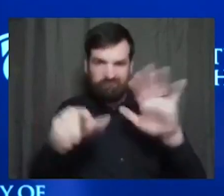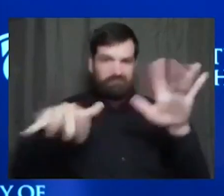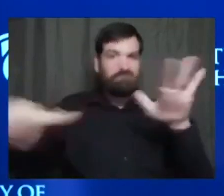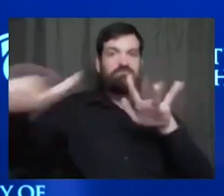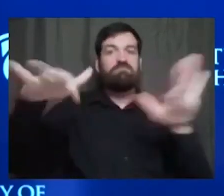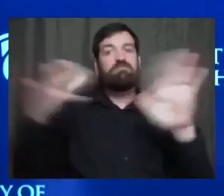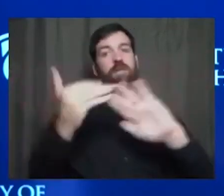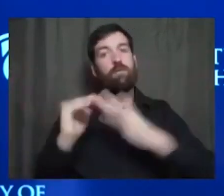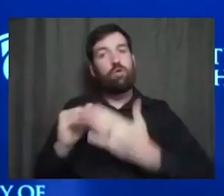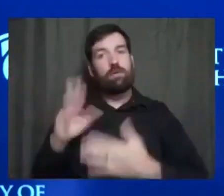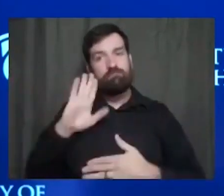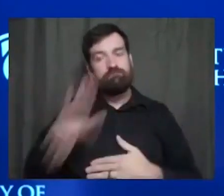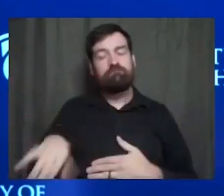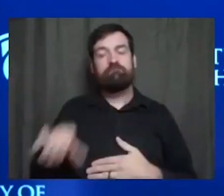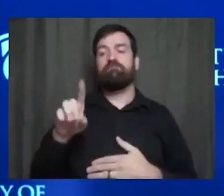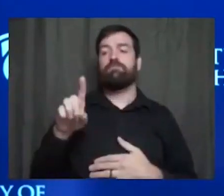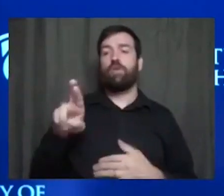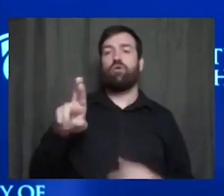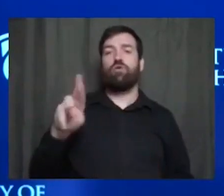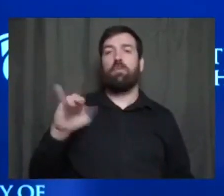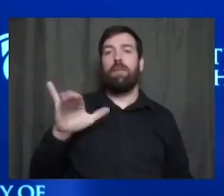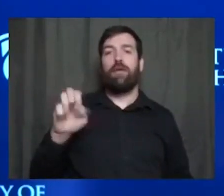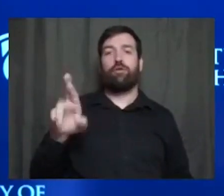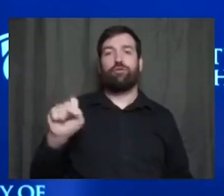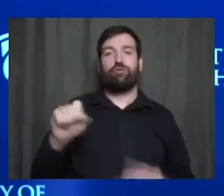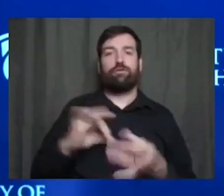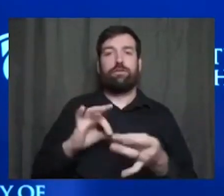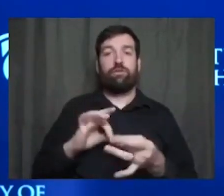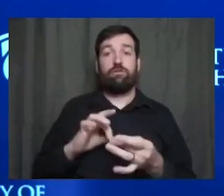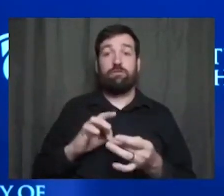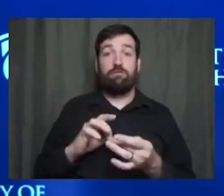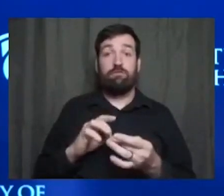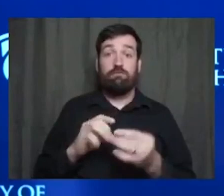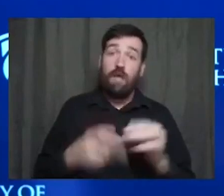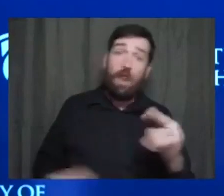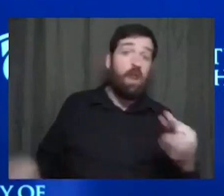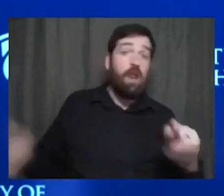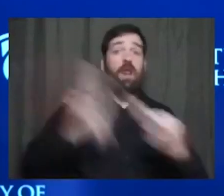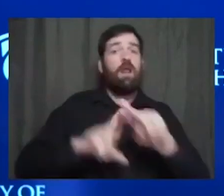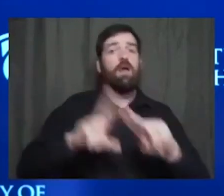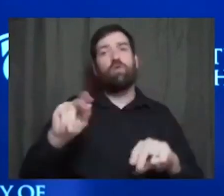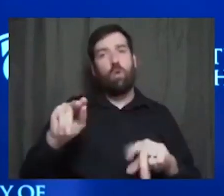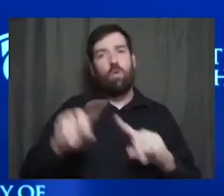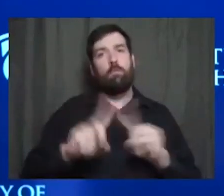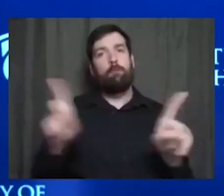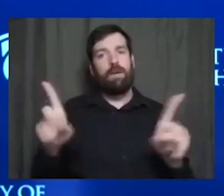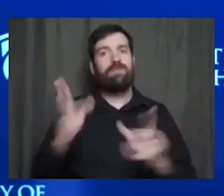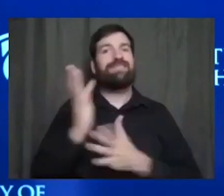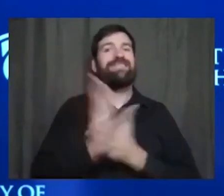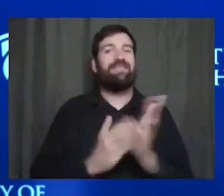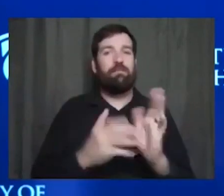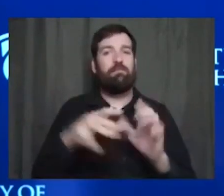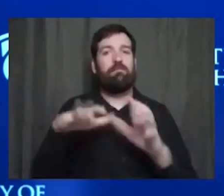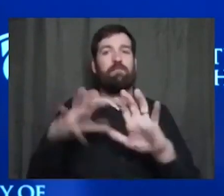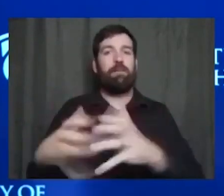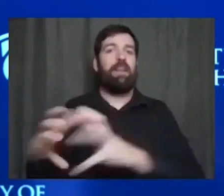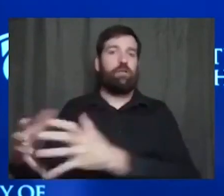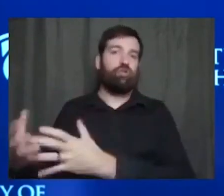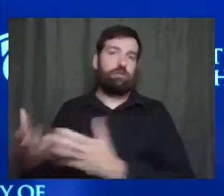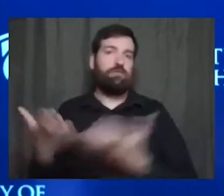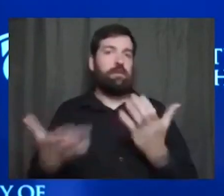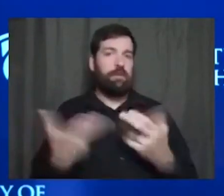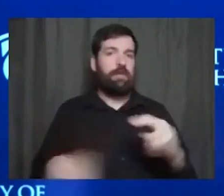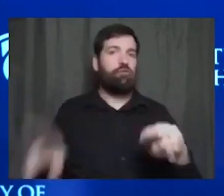Dr. Myers had mentioned, it may not be a total increase in the number, but the proportion in certain populations may be increasing.